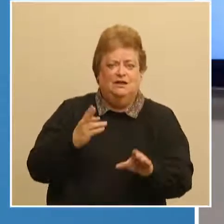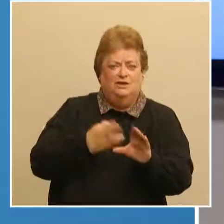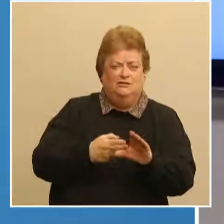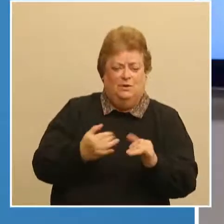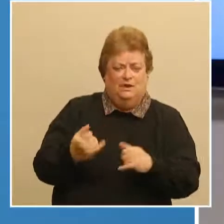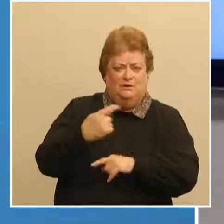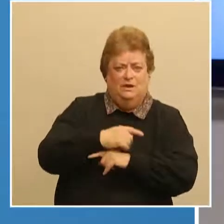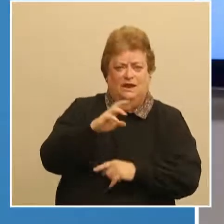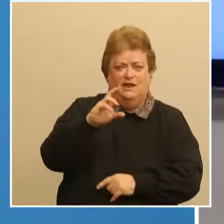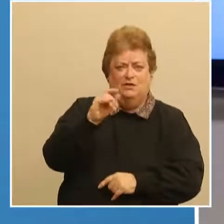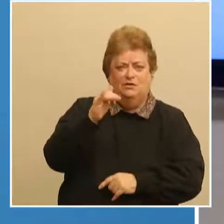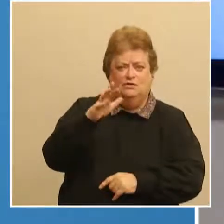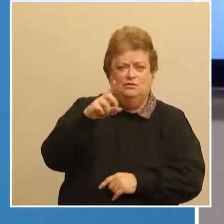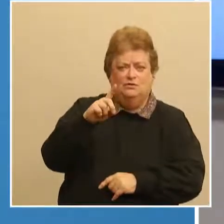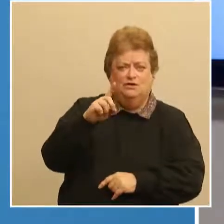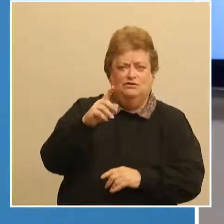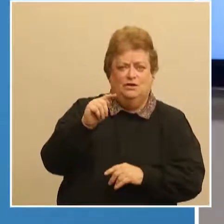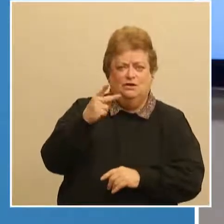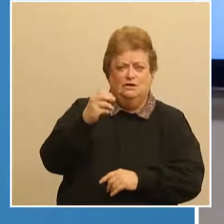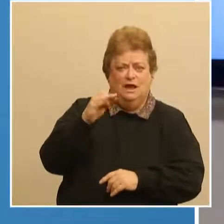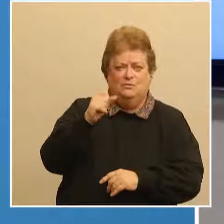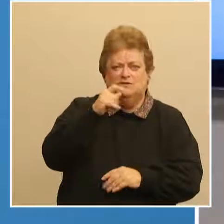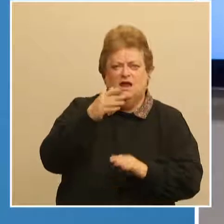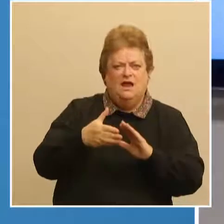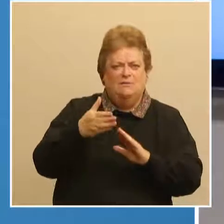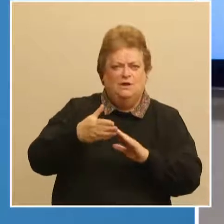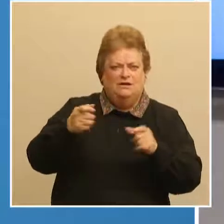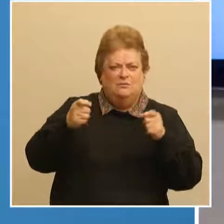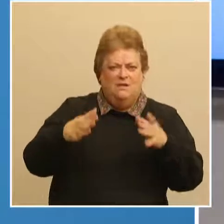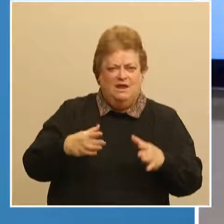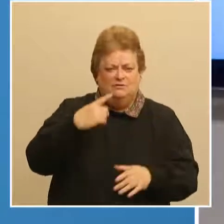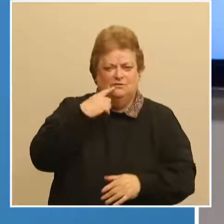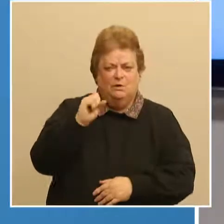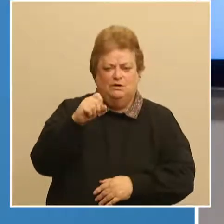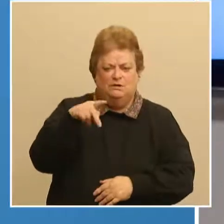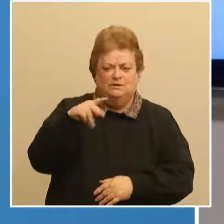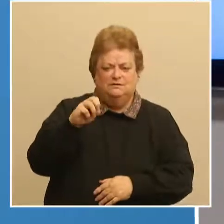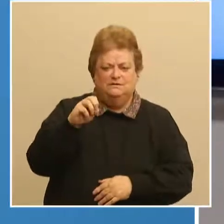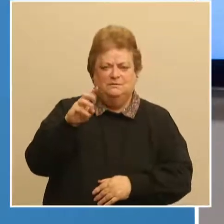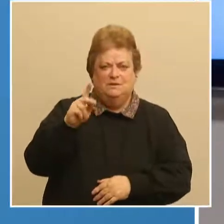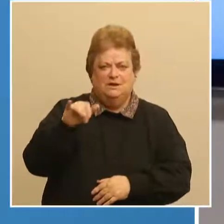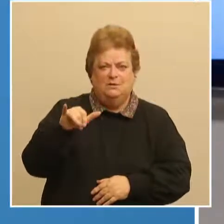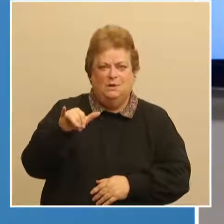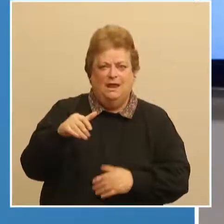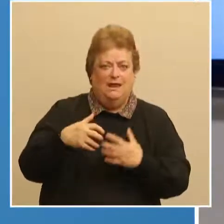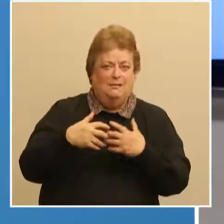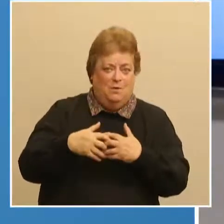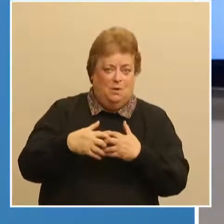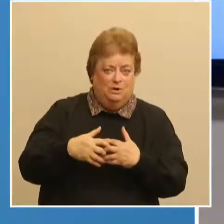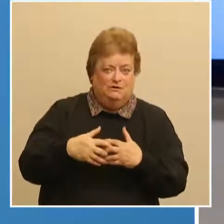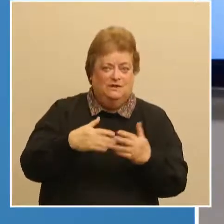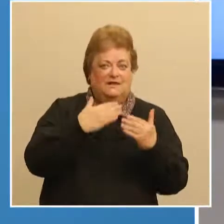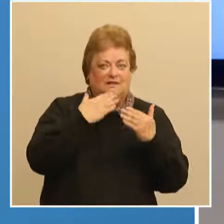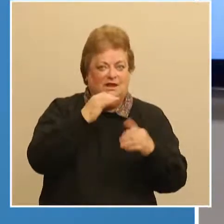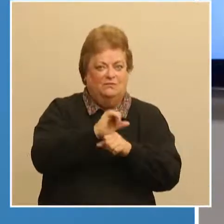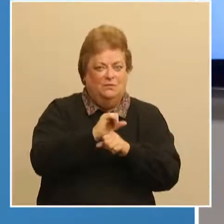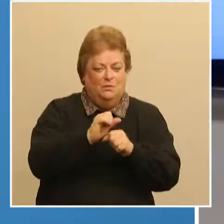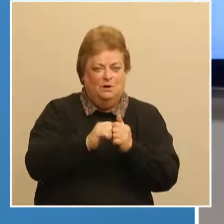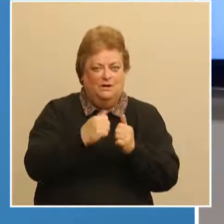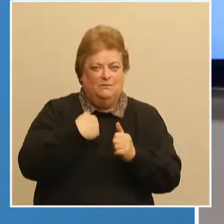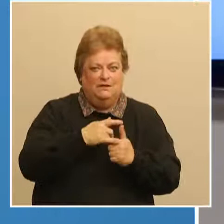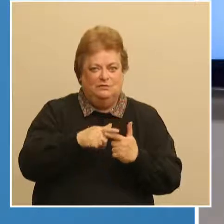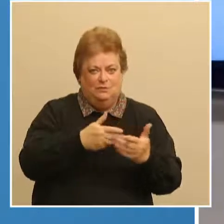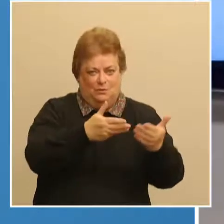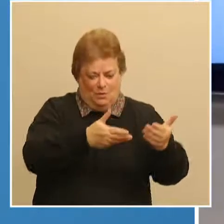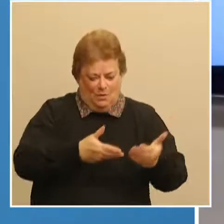today is Richard Thomas, the operations manager for Speedway Motors. Thank you, Richard, for working with us to host